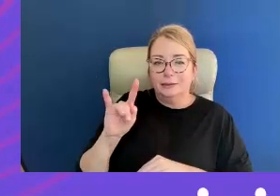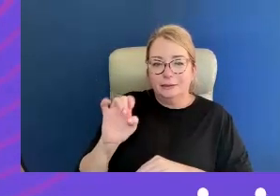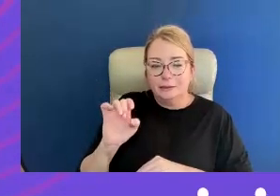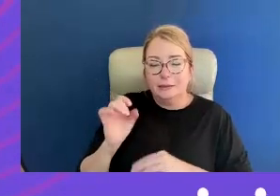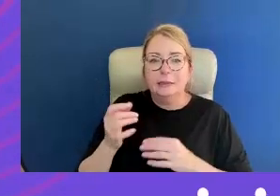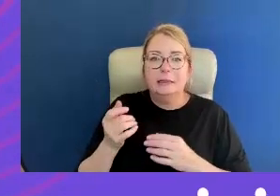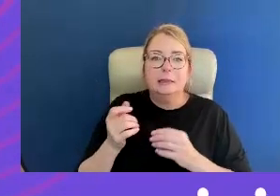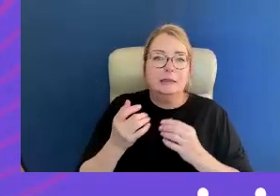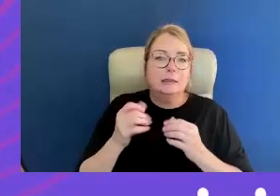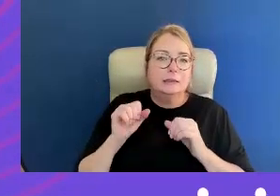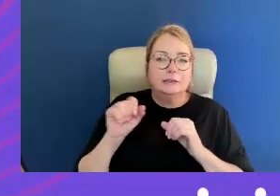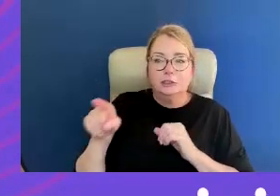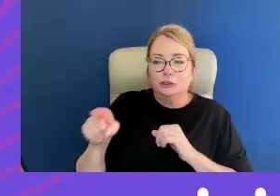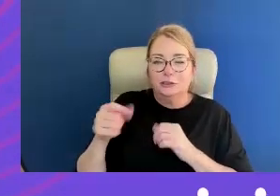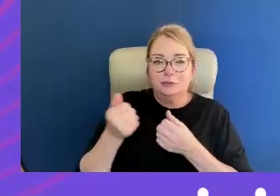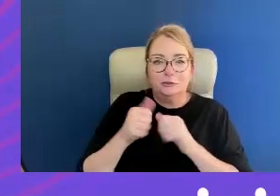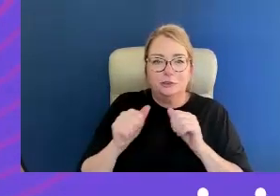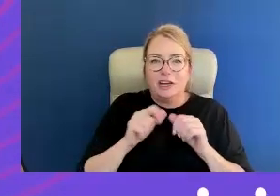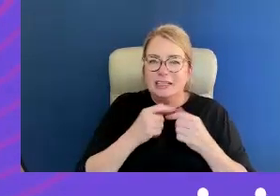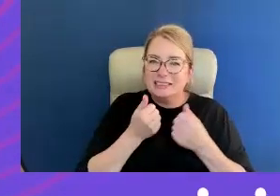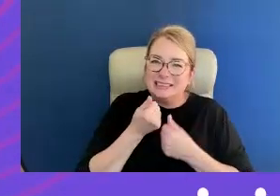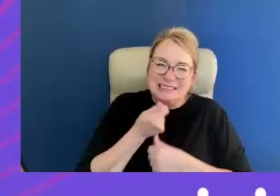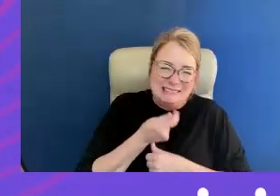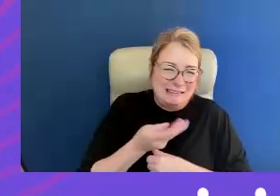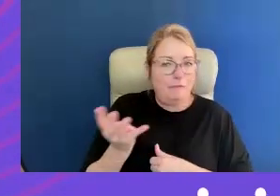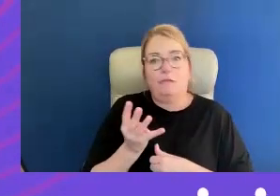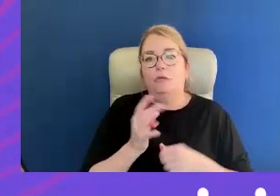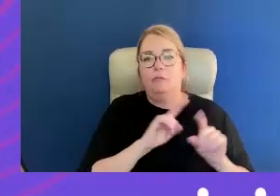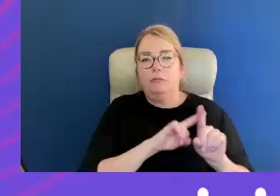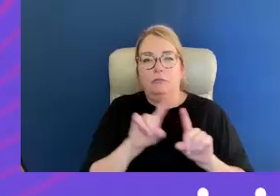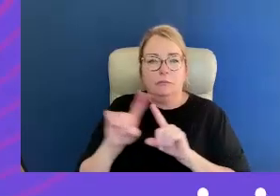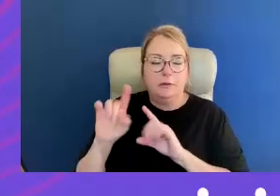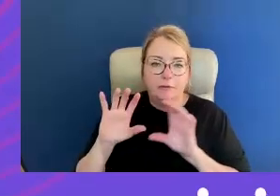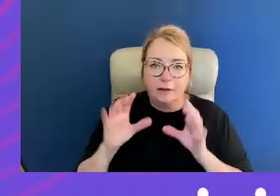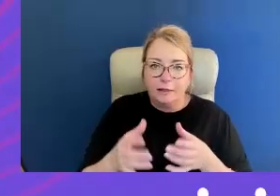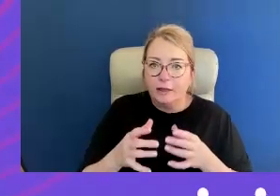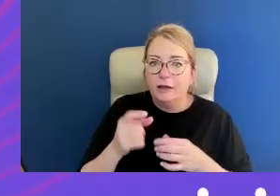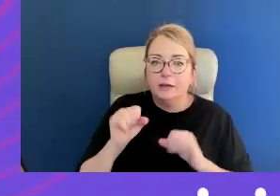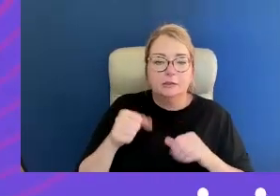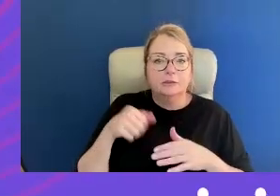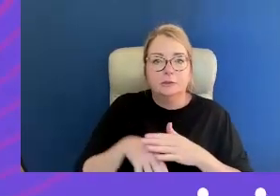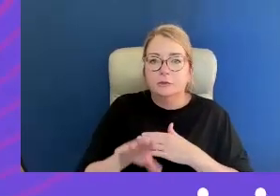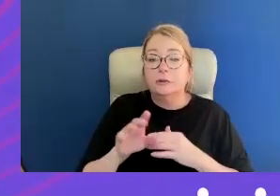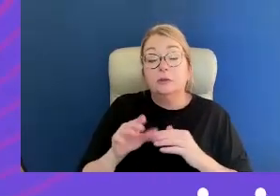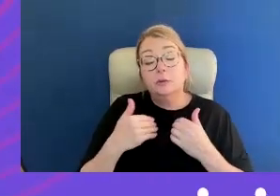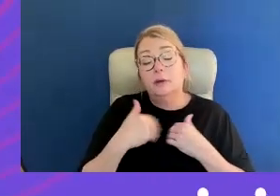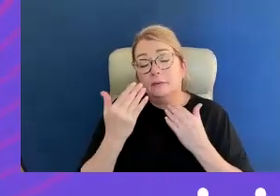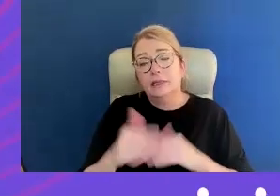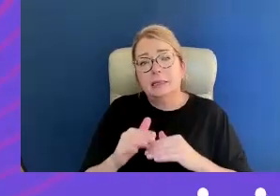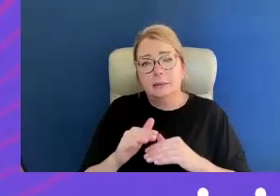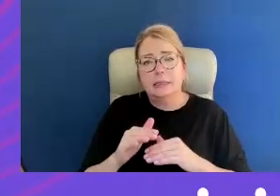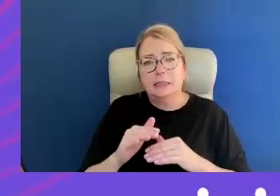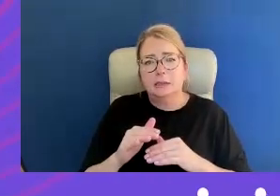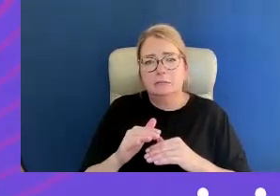Pilates classes, yoga. These are all local agencies that you can go in, and you have a limited number of classes you can do within a